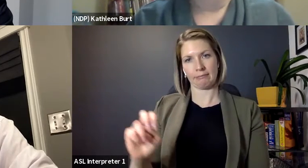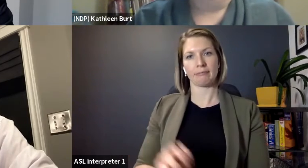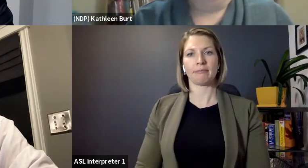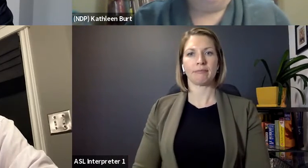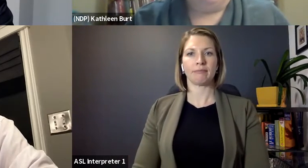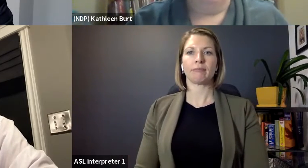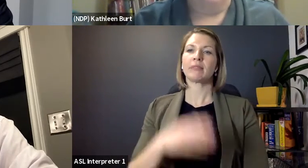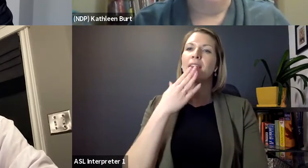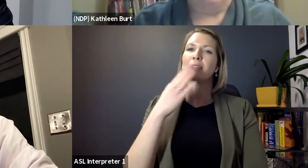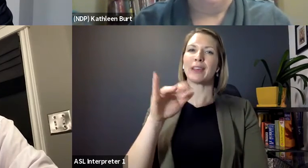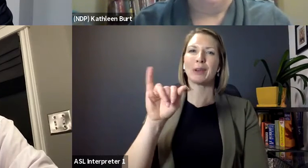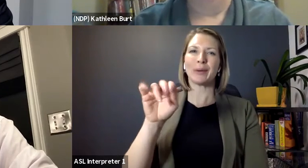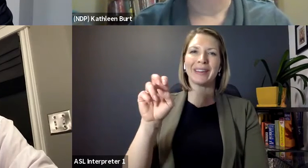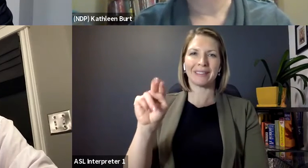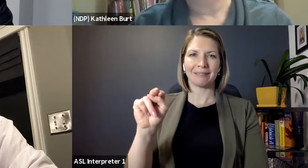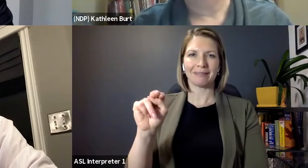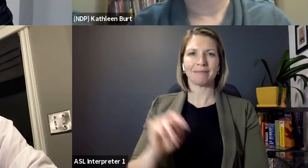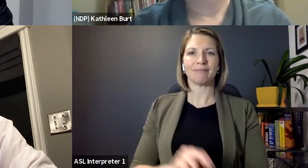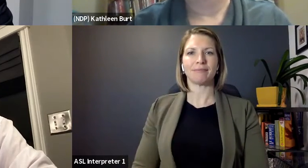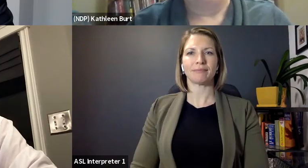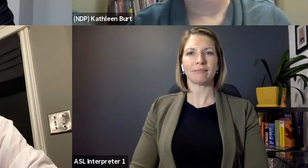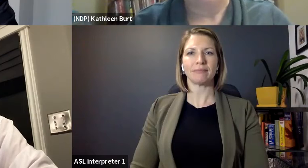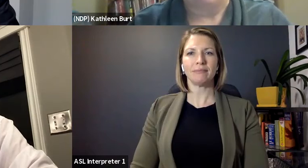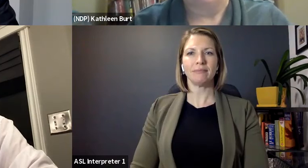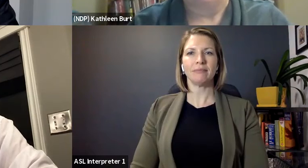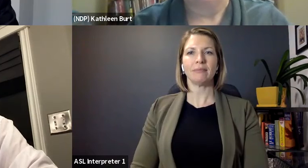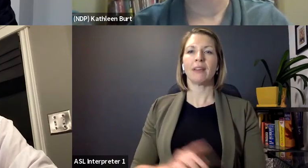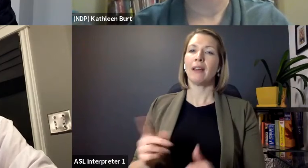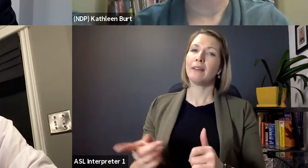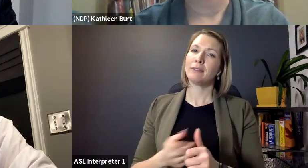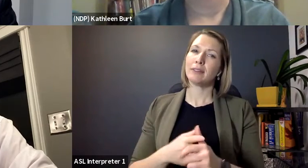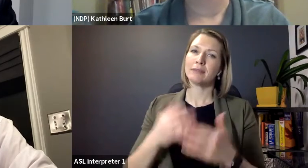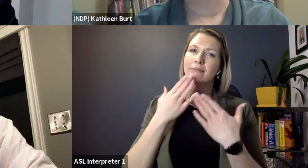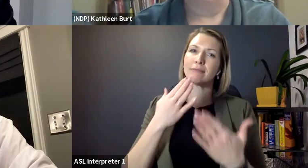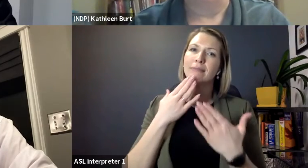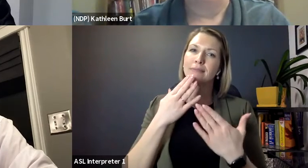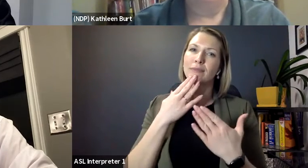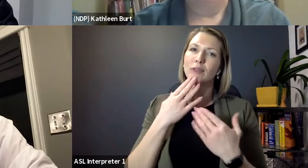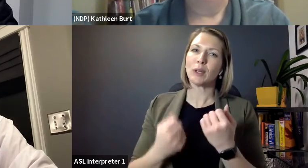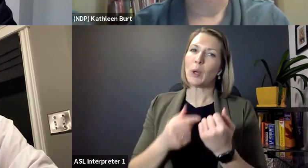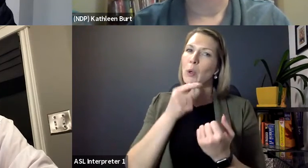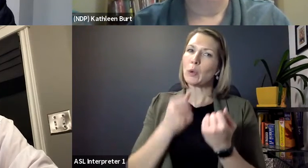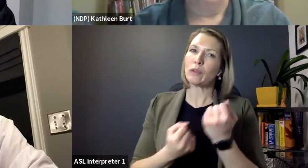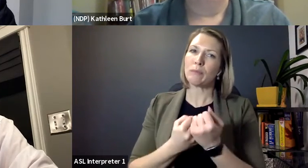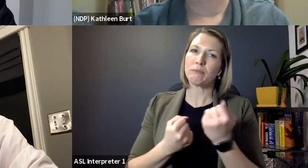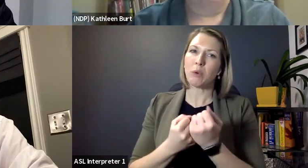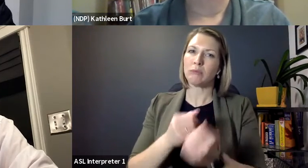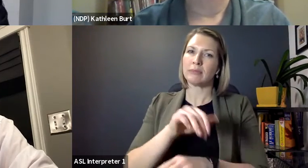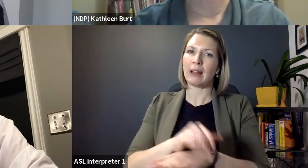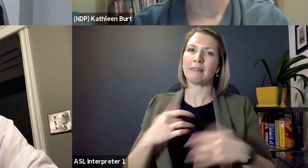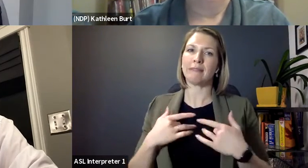Thank you, Ian. First of all, I want to thank all the sponsors of this candidate forum. It's a